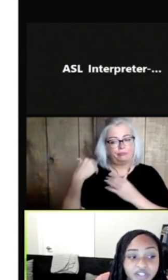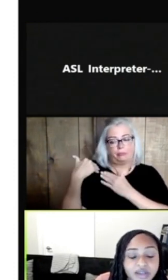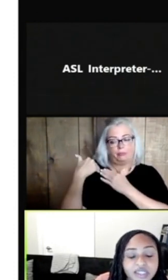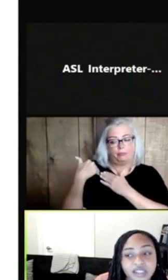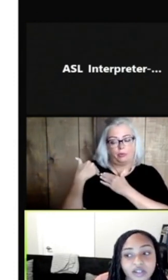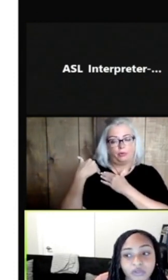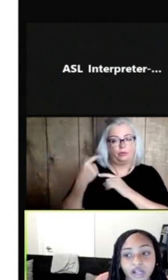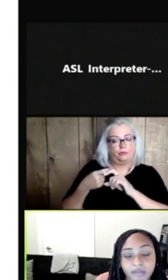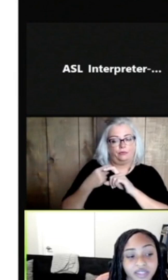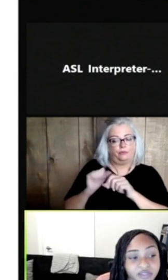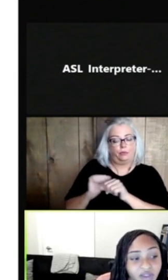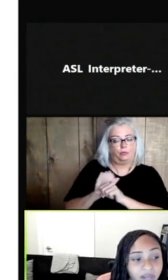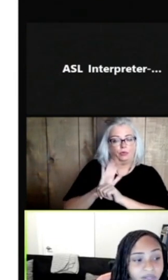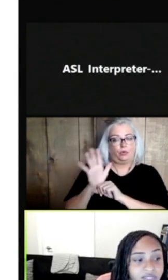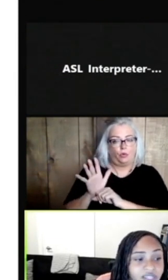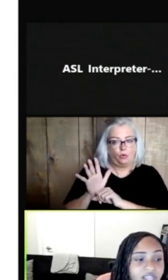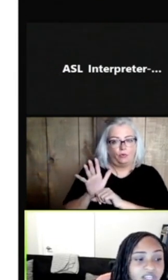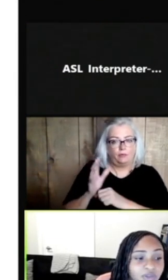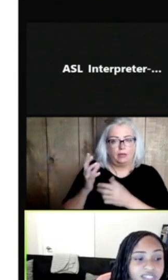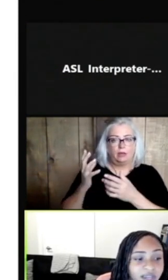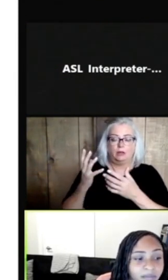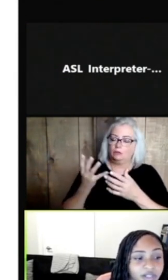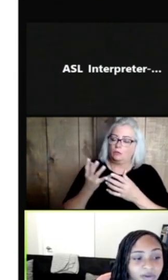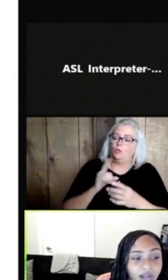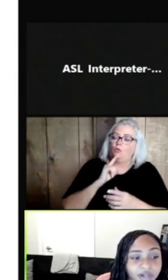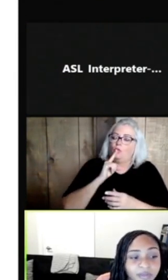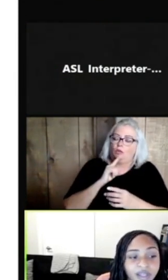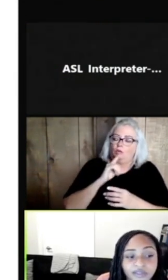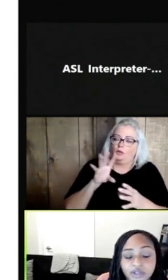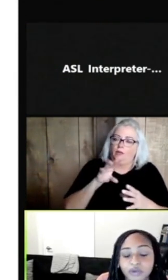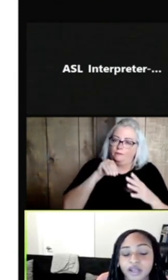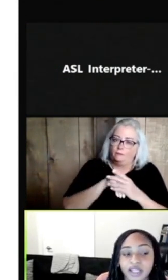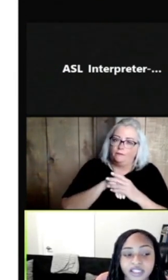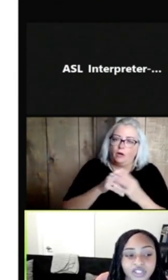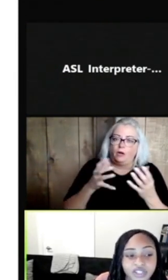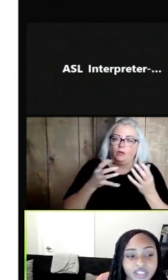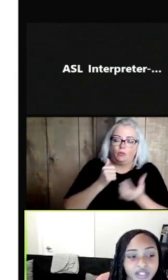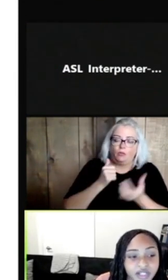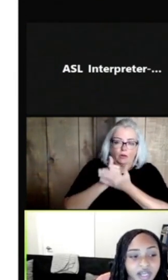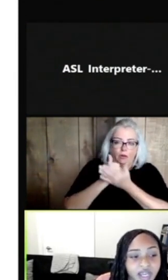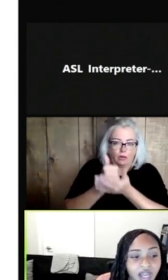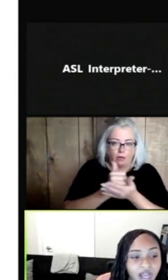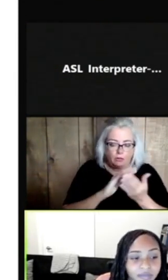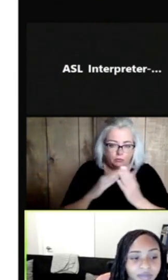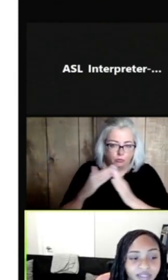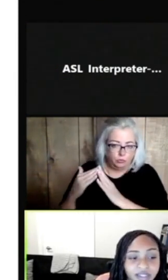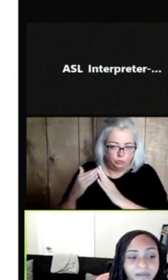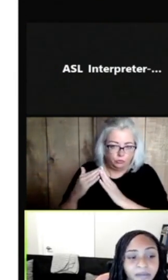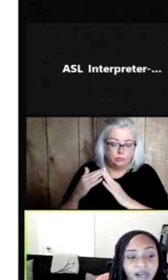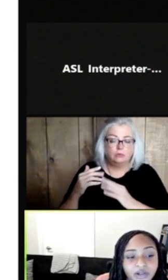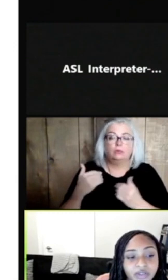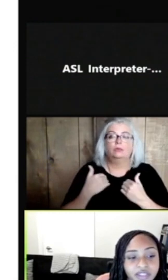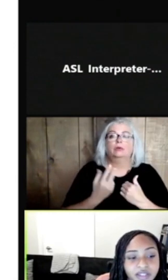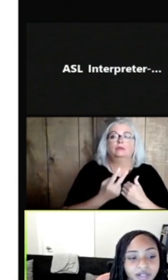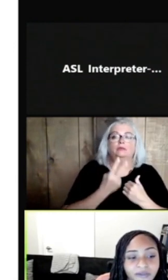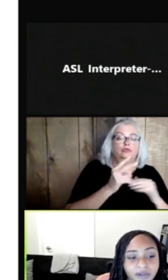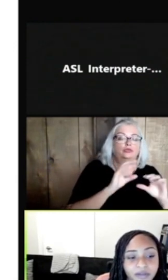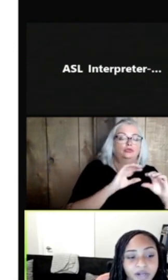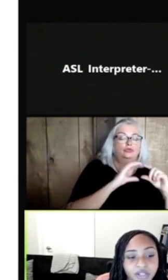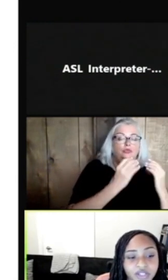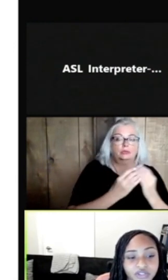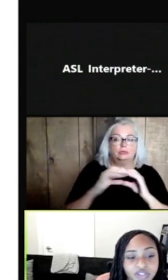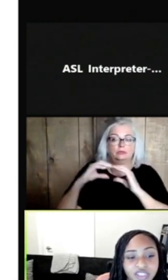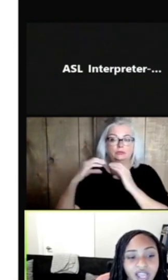they are interested in overcoming this virus. So in San Bernardino County, we have 2 organizations here, the Inland Empire of Concerned